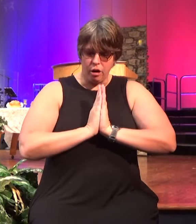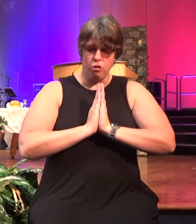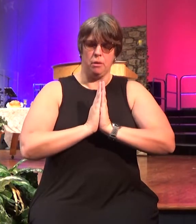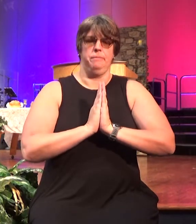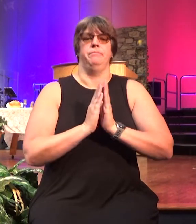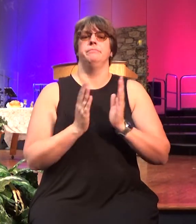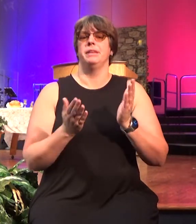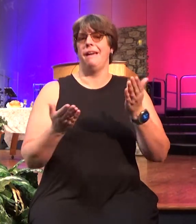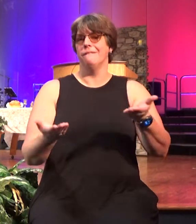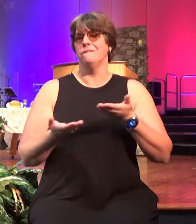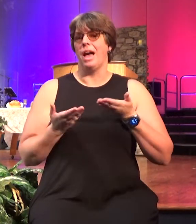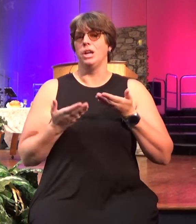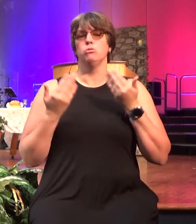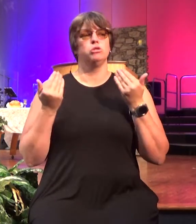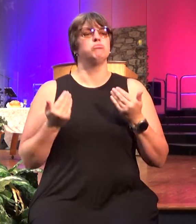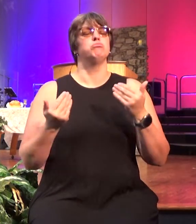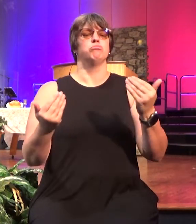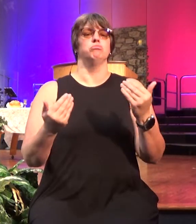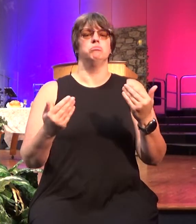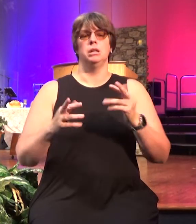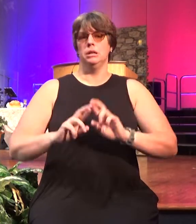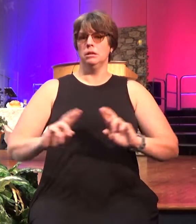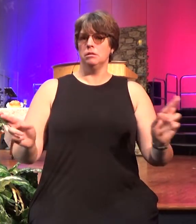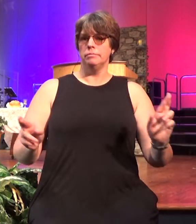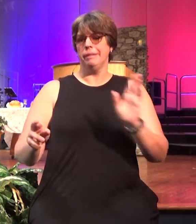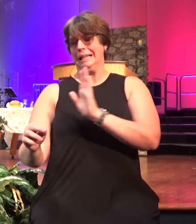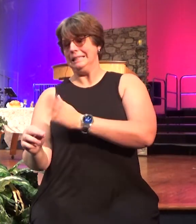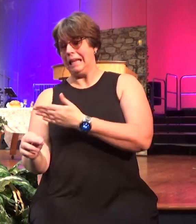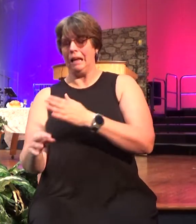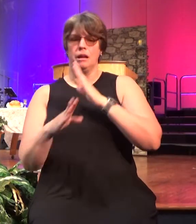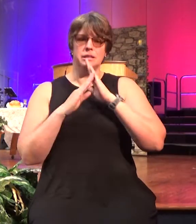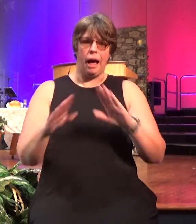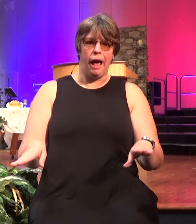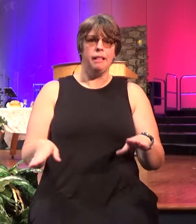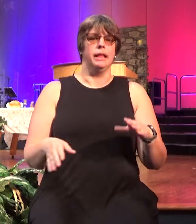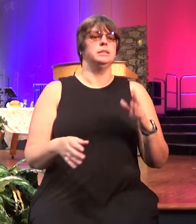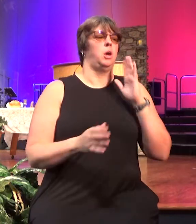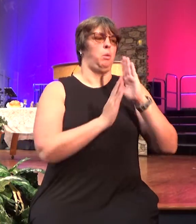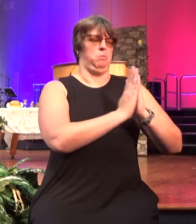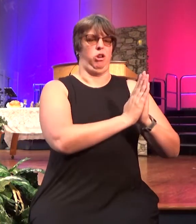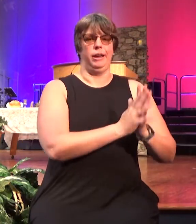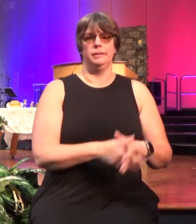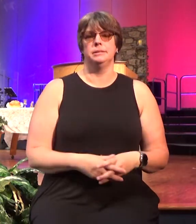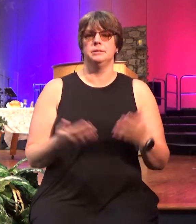going to sing, have a few moments of silence, and Reverend Zamir will pray us in. Let us begin.